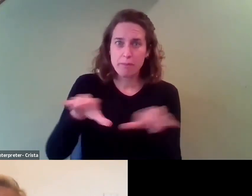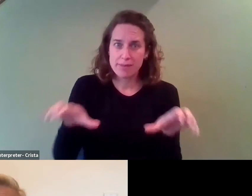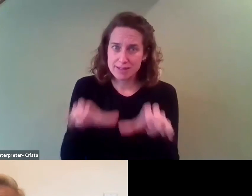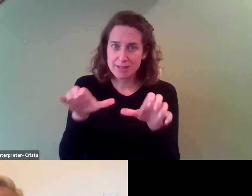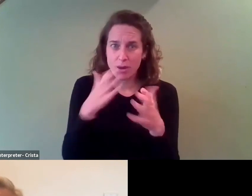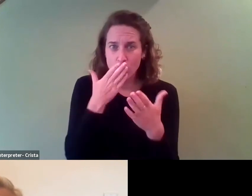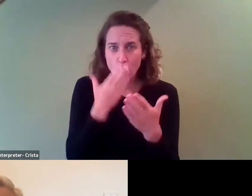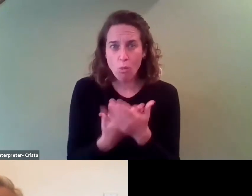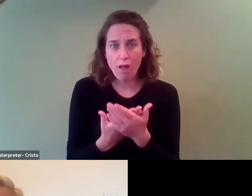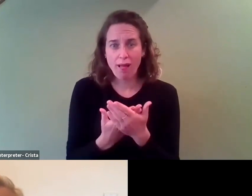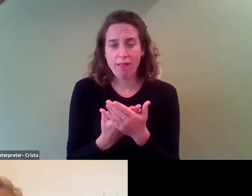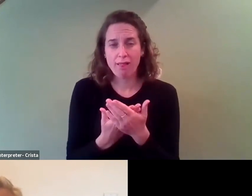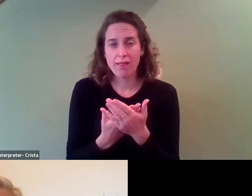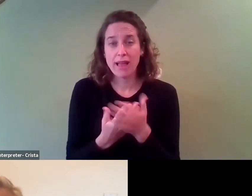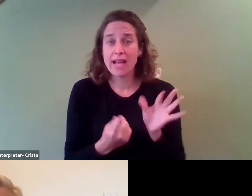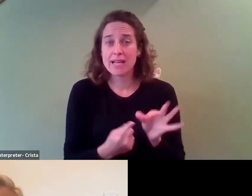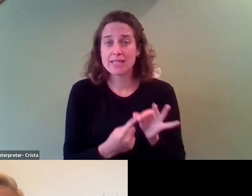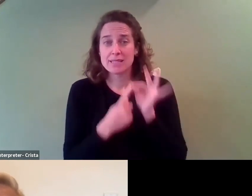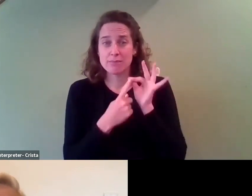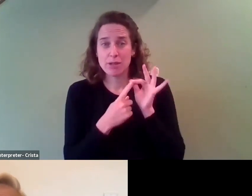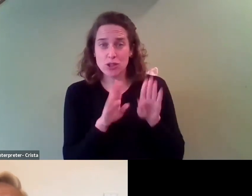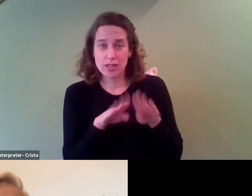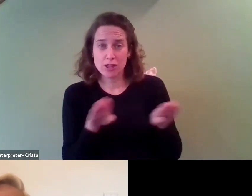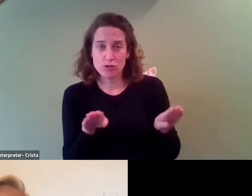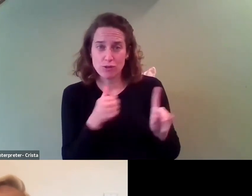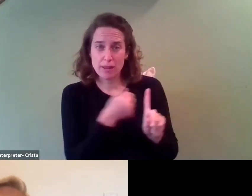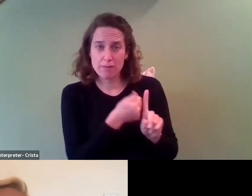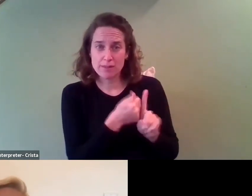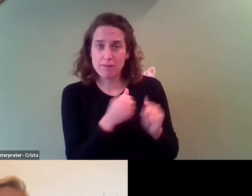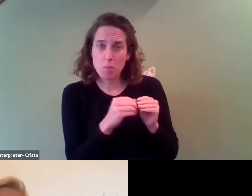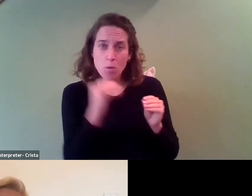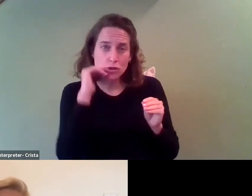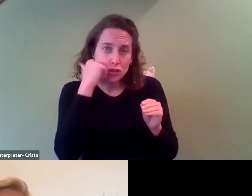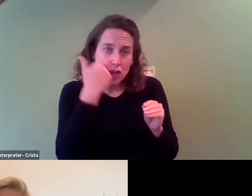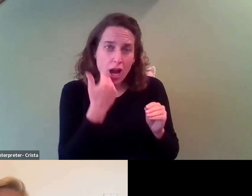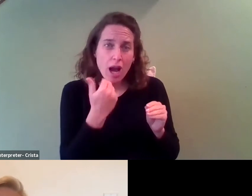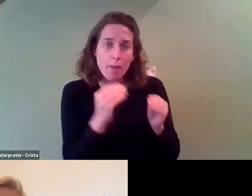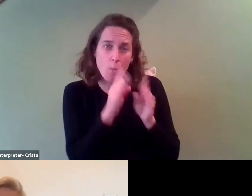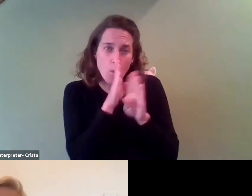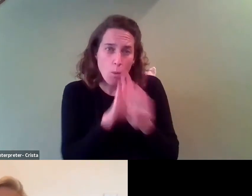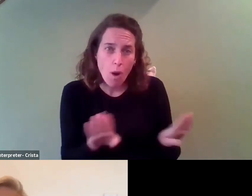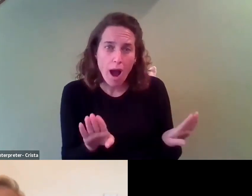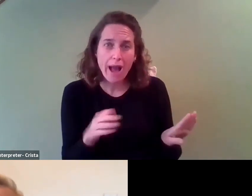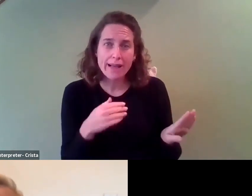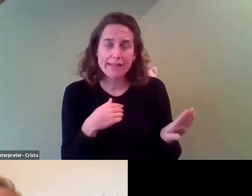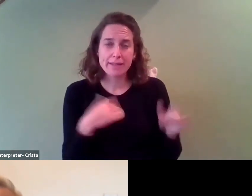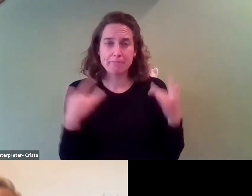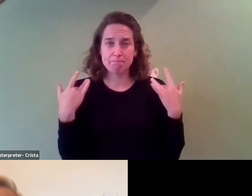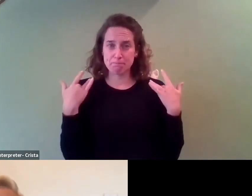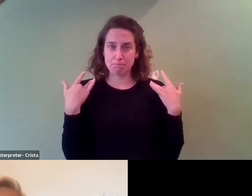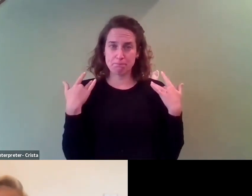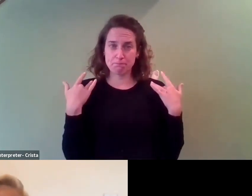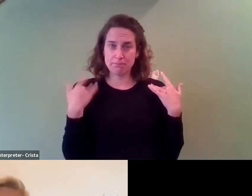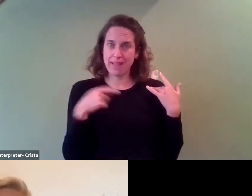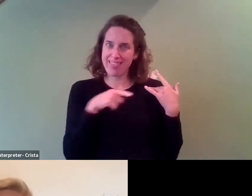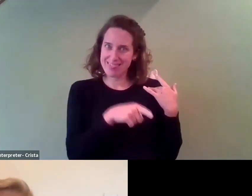it. And particularly for those kids who are introverted and tend to be the quiet ones who try not to be called, they are